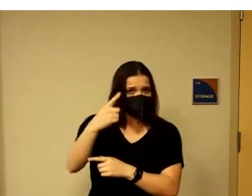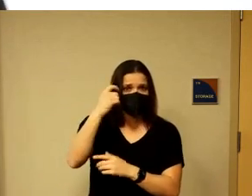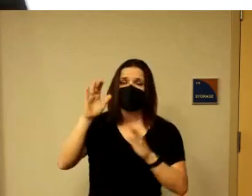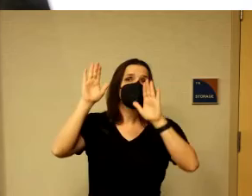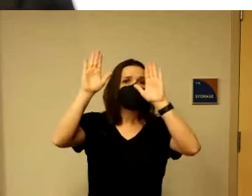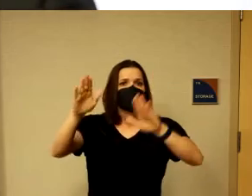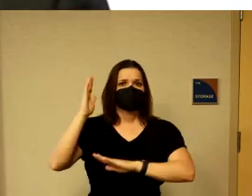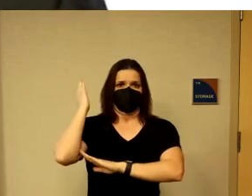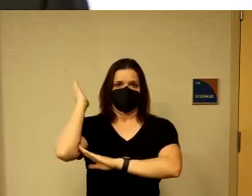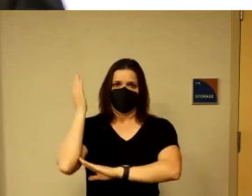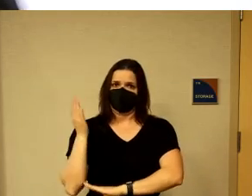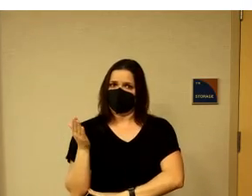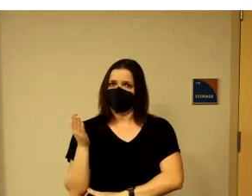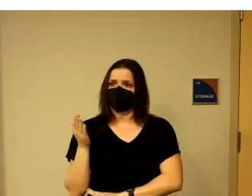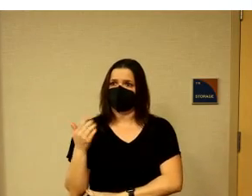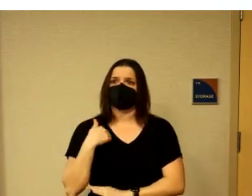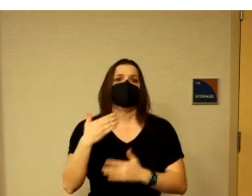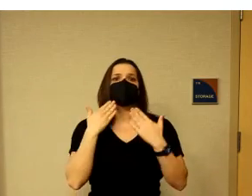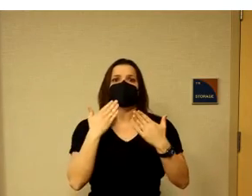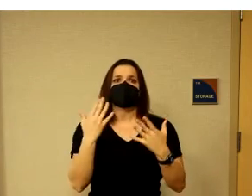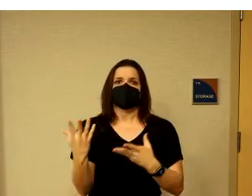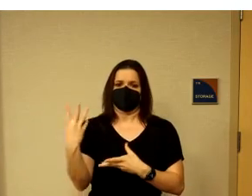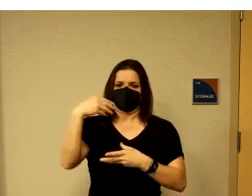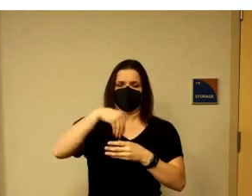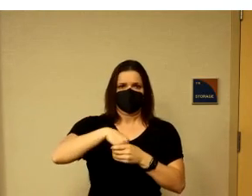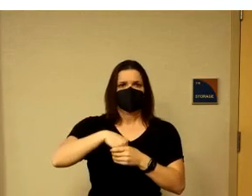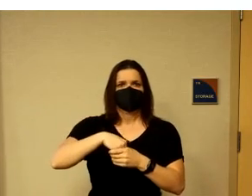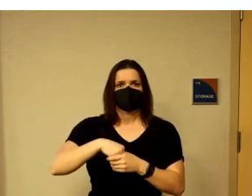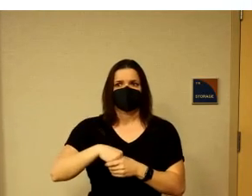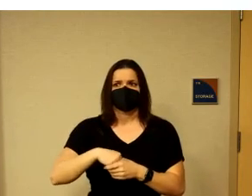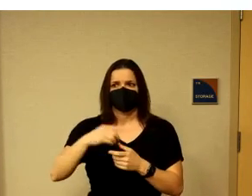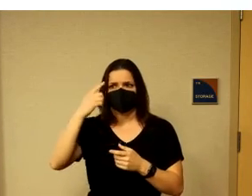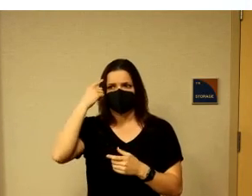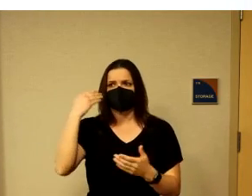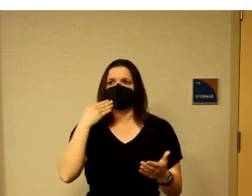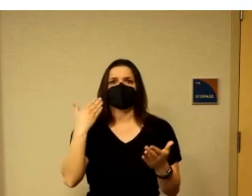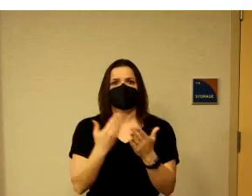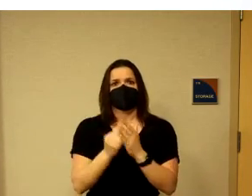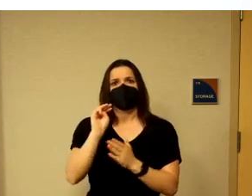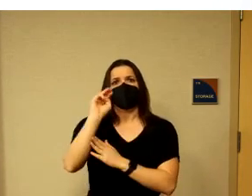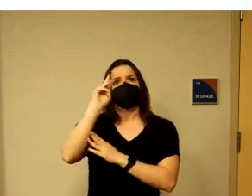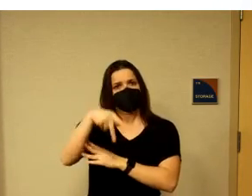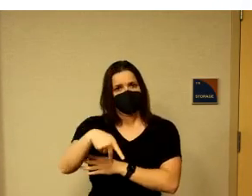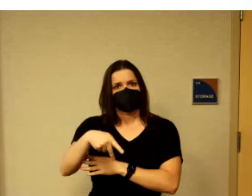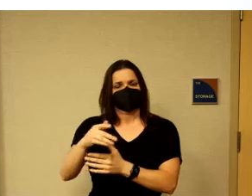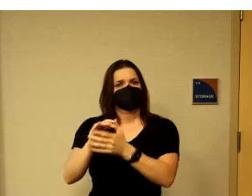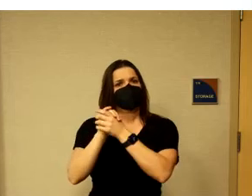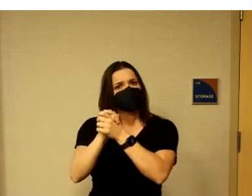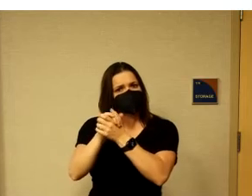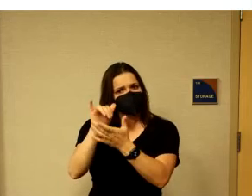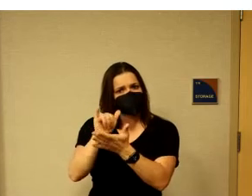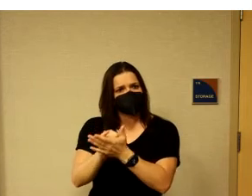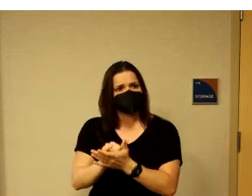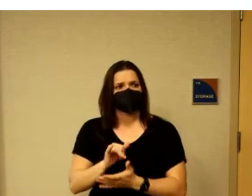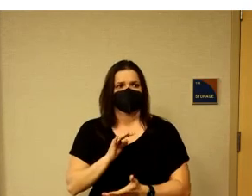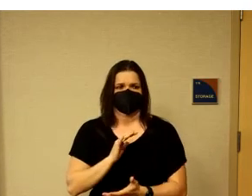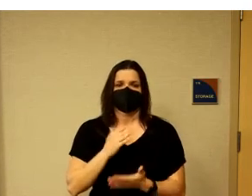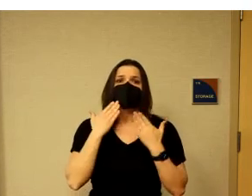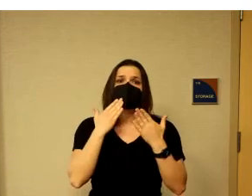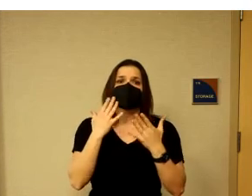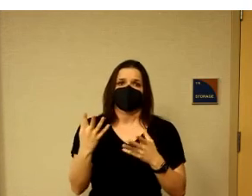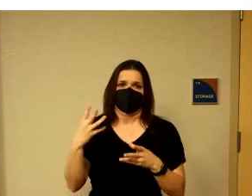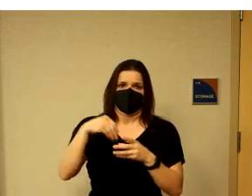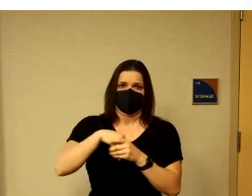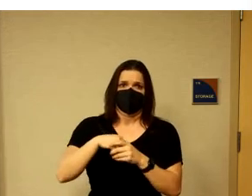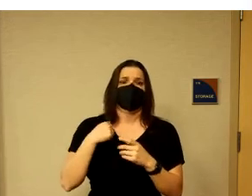wonderful presentation. We thank you for your input. I think it's a good map, so congratulations. And, thank you for your